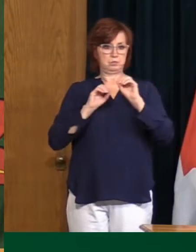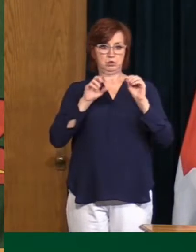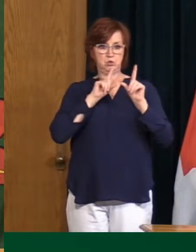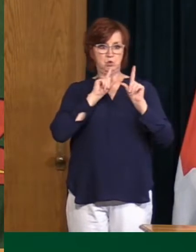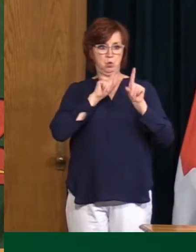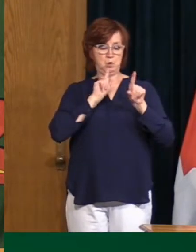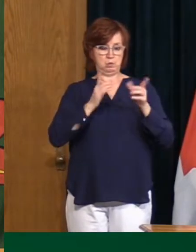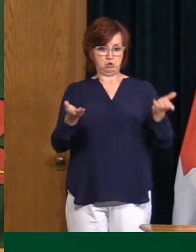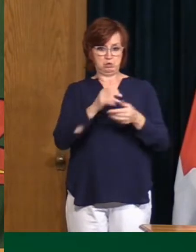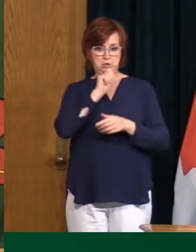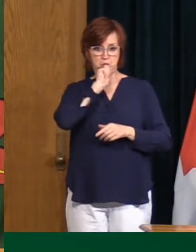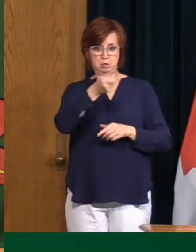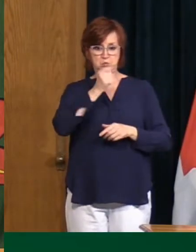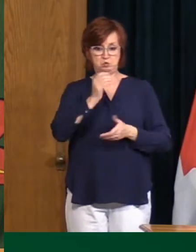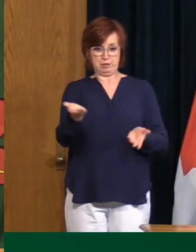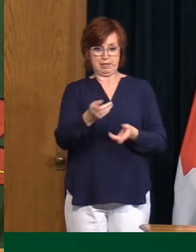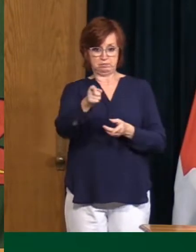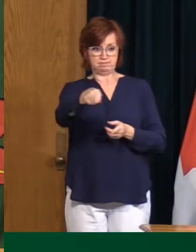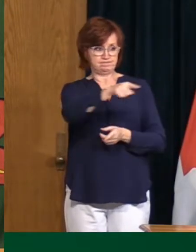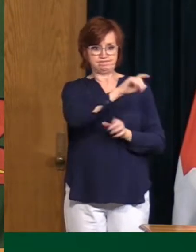room, so we'll go to the phone lines, please.